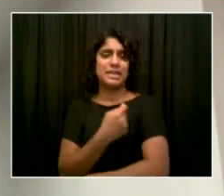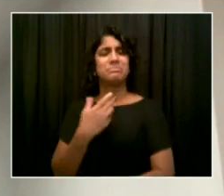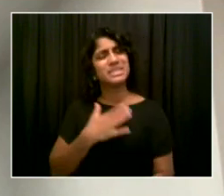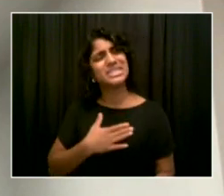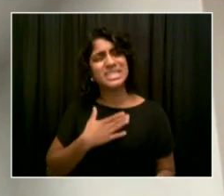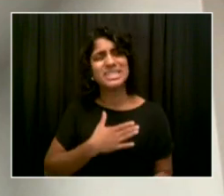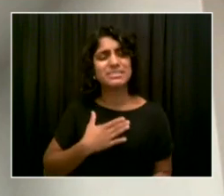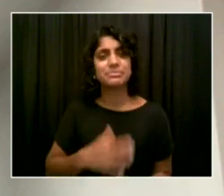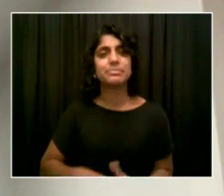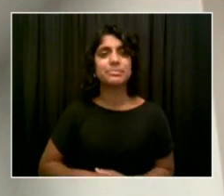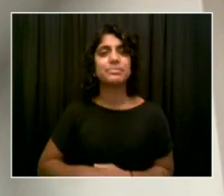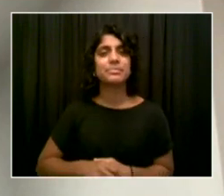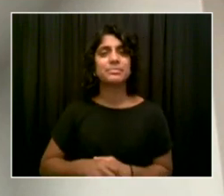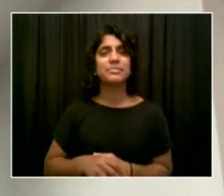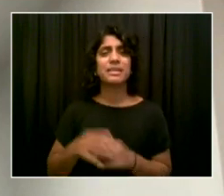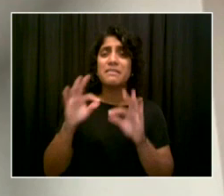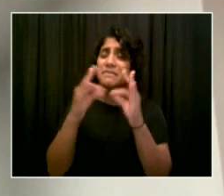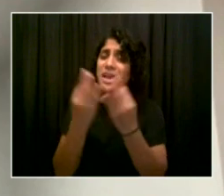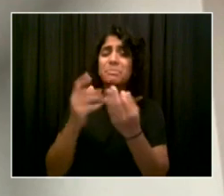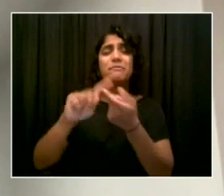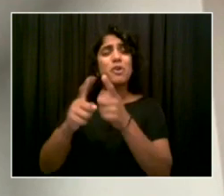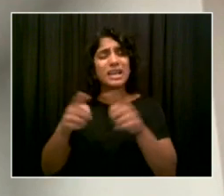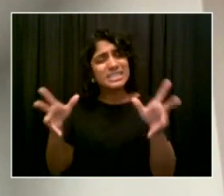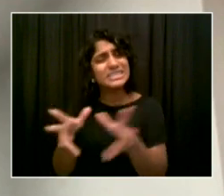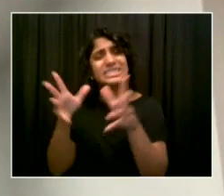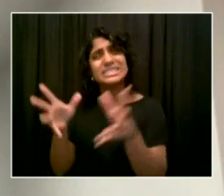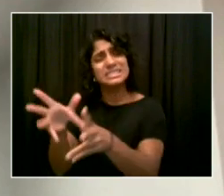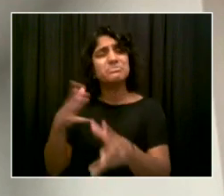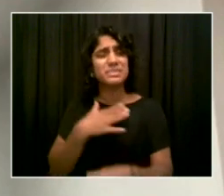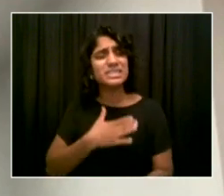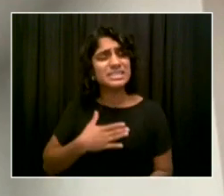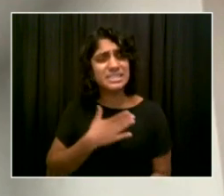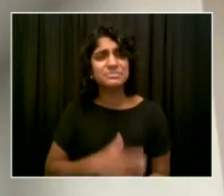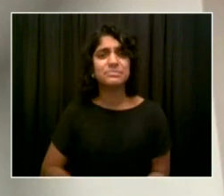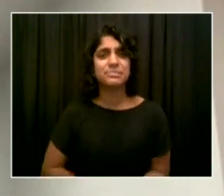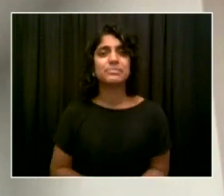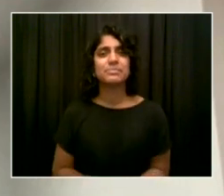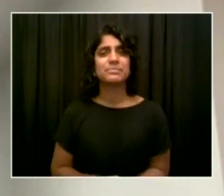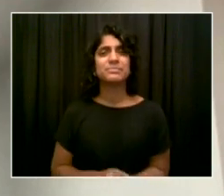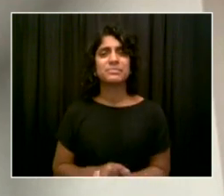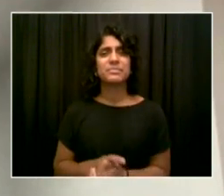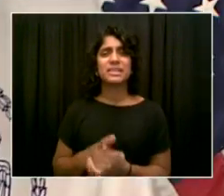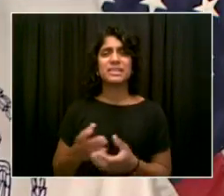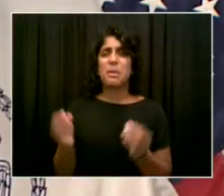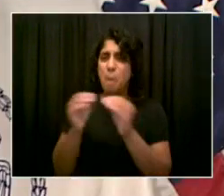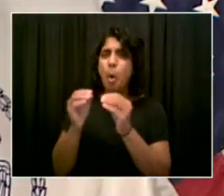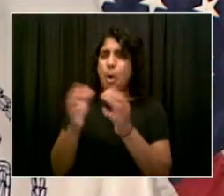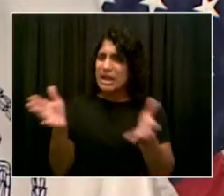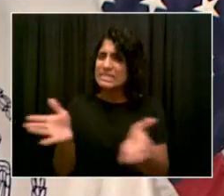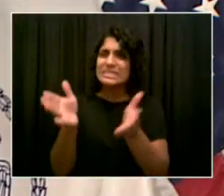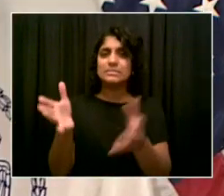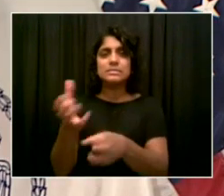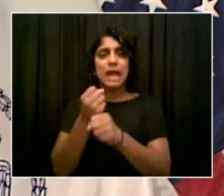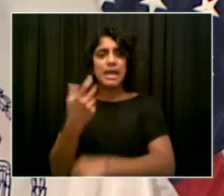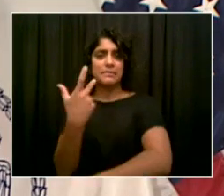really do need to do everything we can to increase our levels so that we are much more well protected. Thank you. Go ahead. Our next question goes